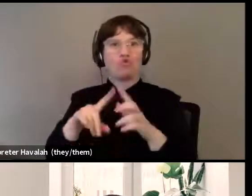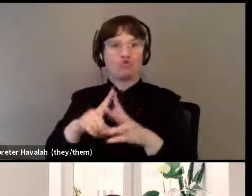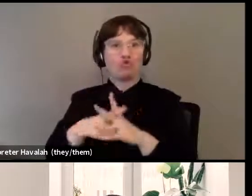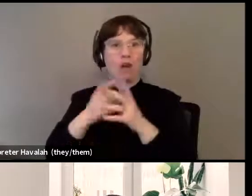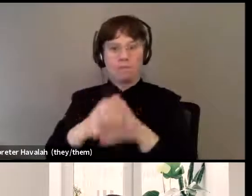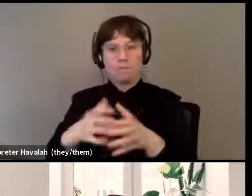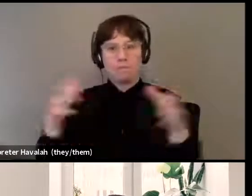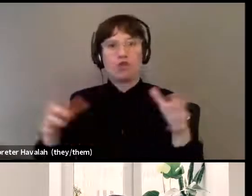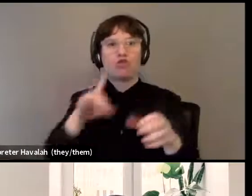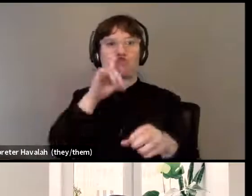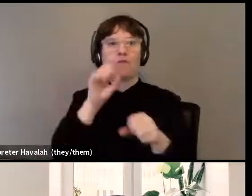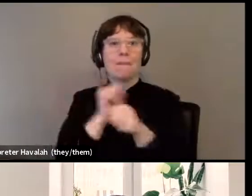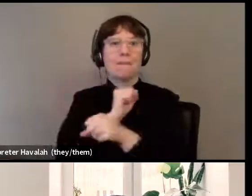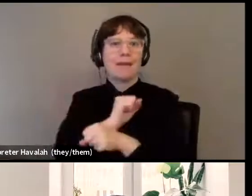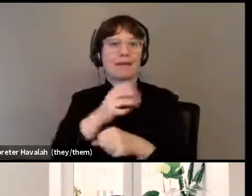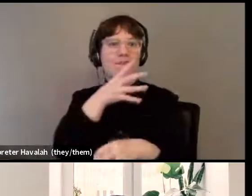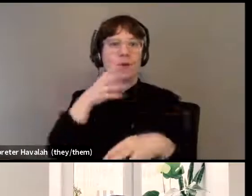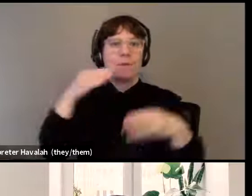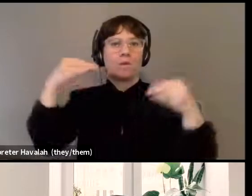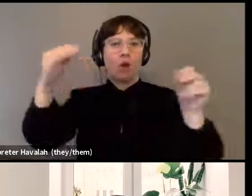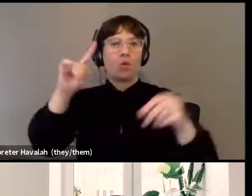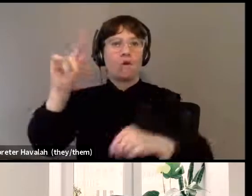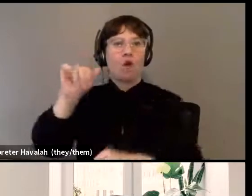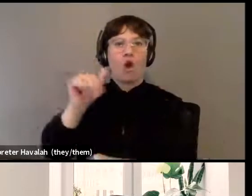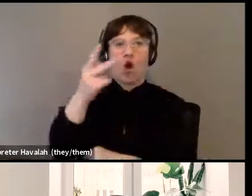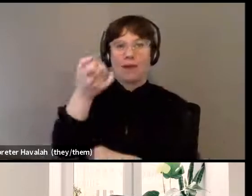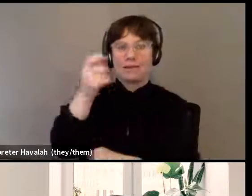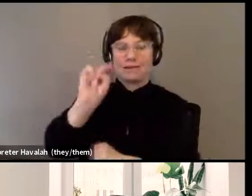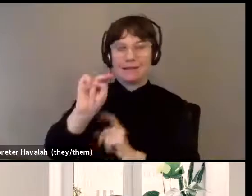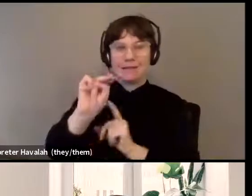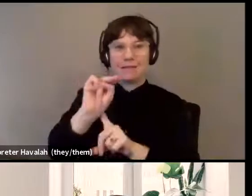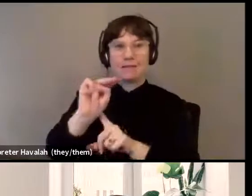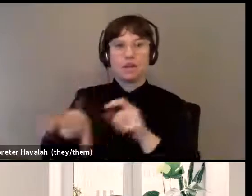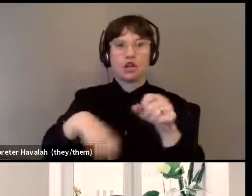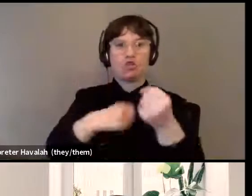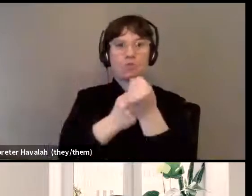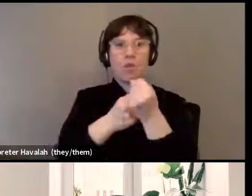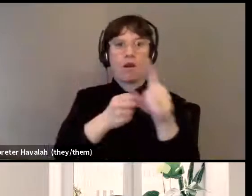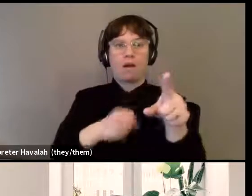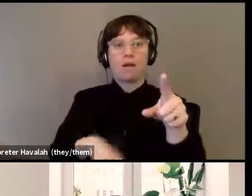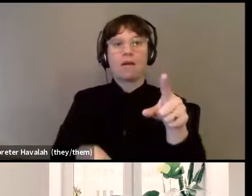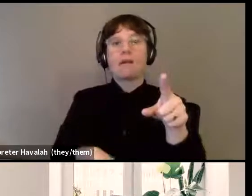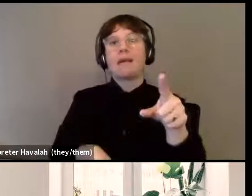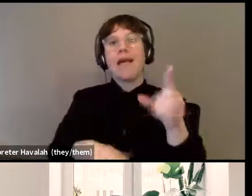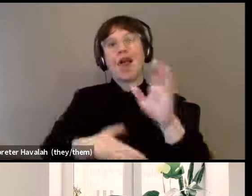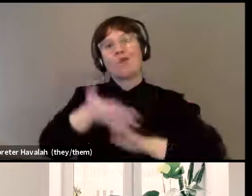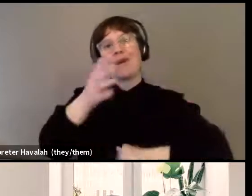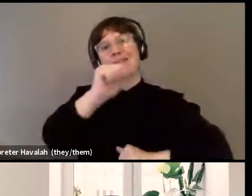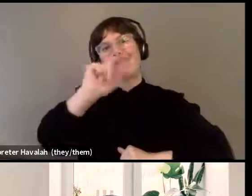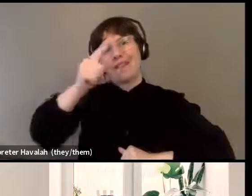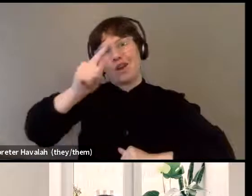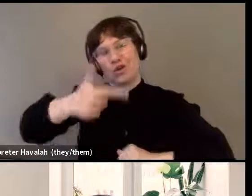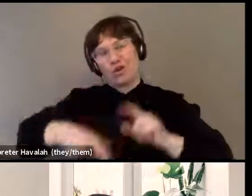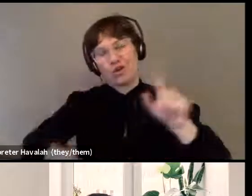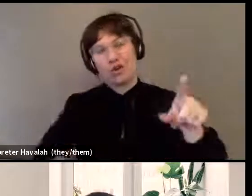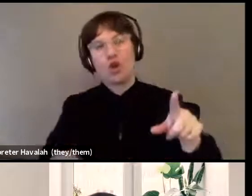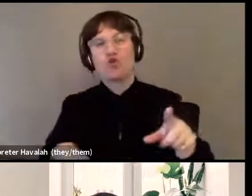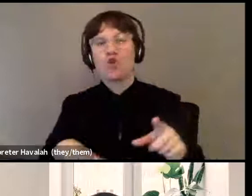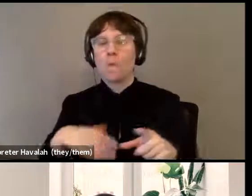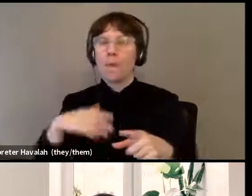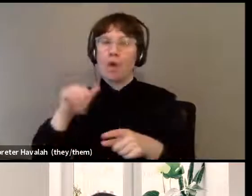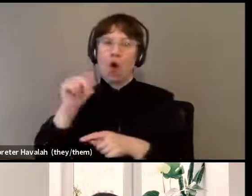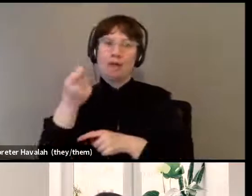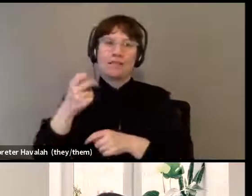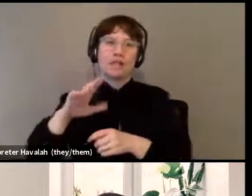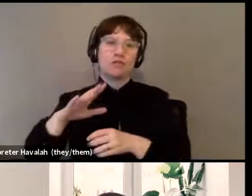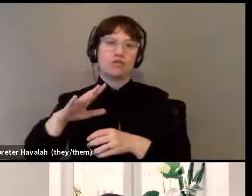real farmers market for Austin that can eventually have the training wheels taken off and an organization like probably the Austin Chamber of Commerce can